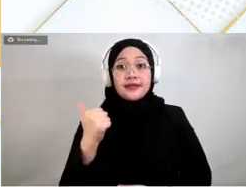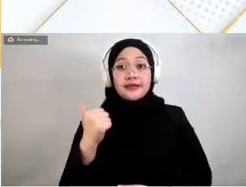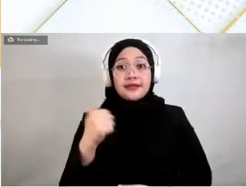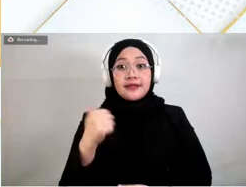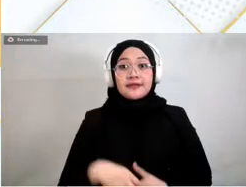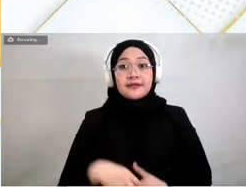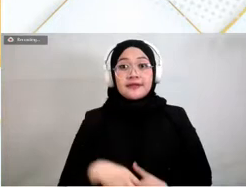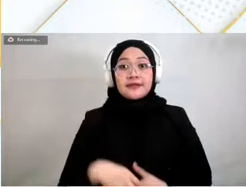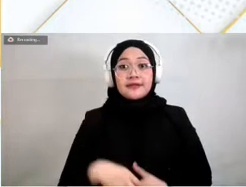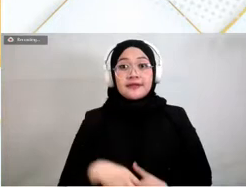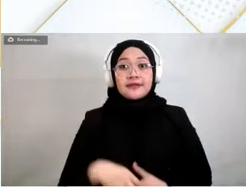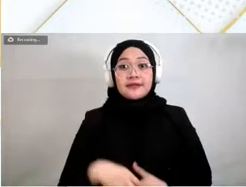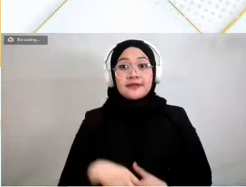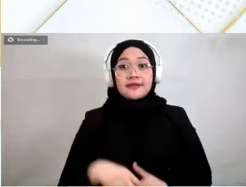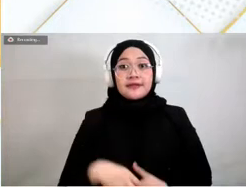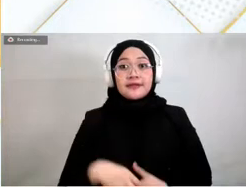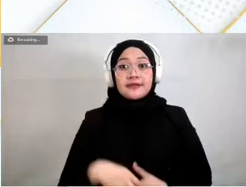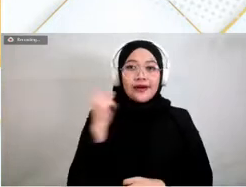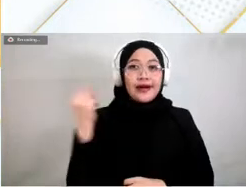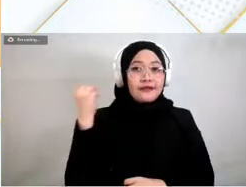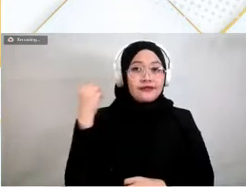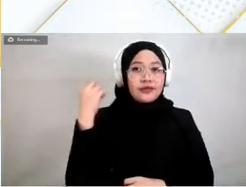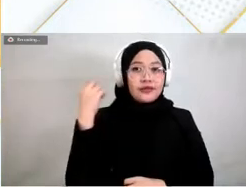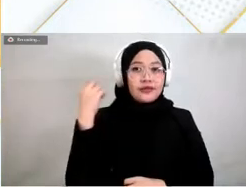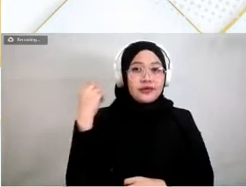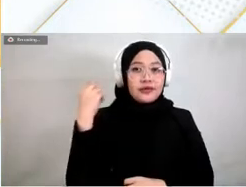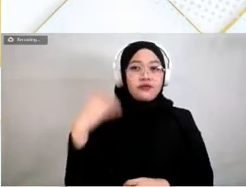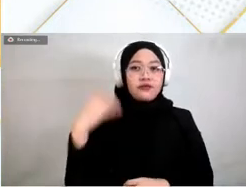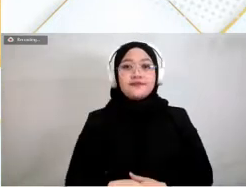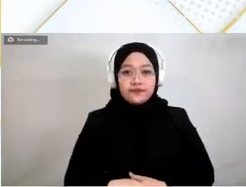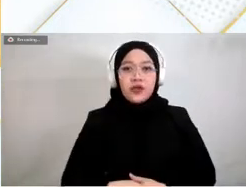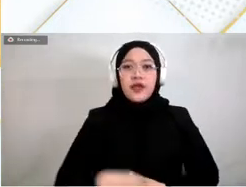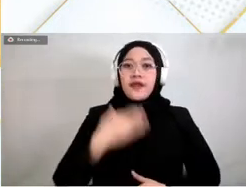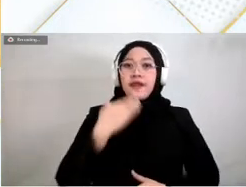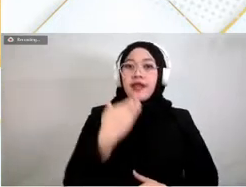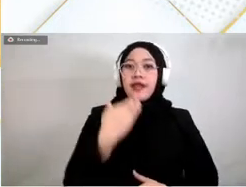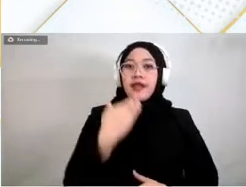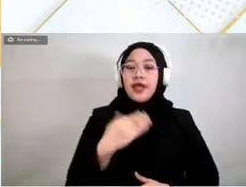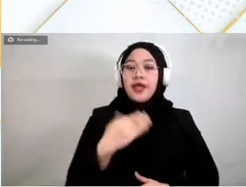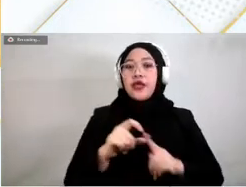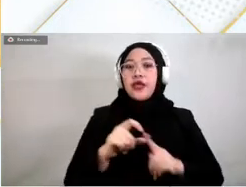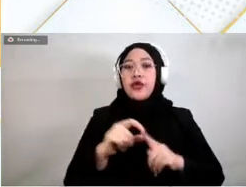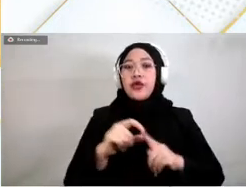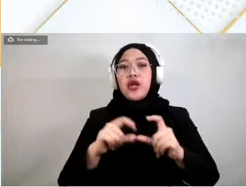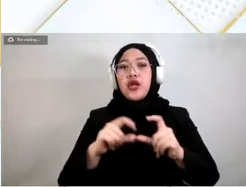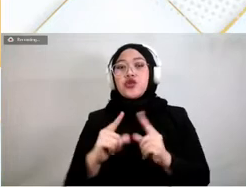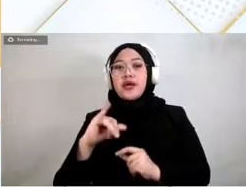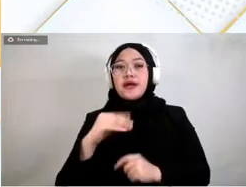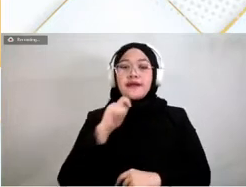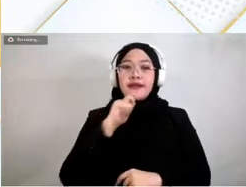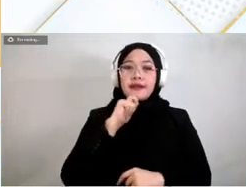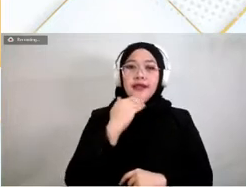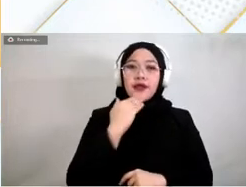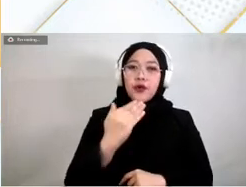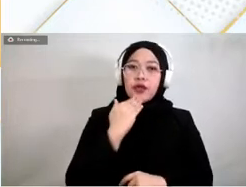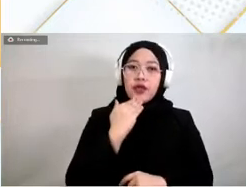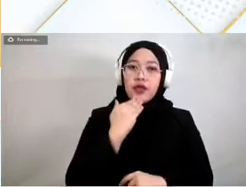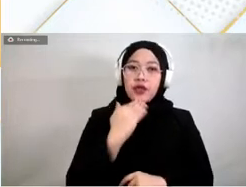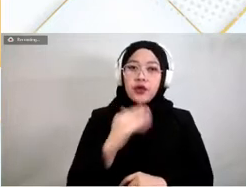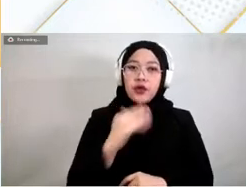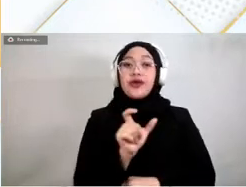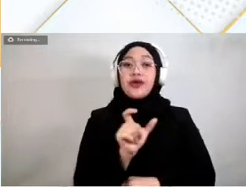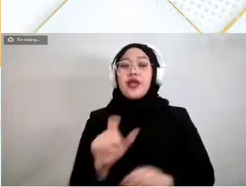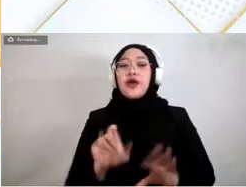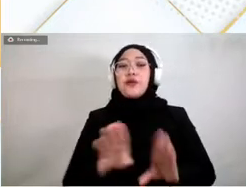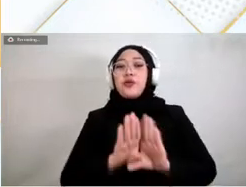Okay, sorry about that. So thank you very much, Ibu Jalaswari Pramodawardani, for your remarks now. I'm just moving on to